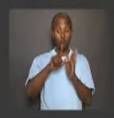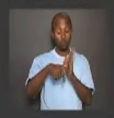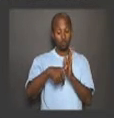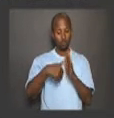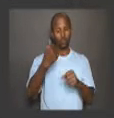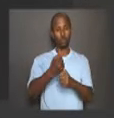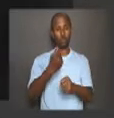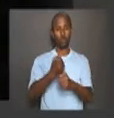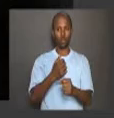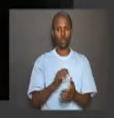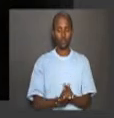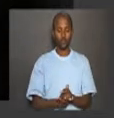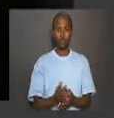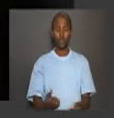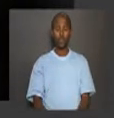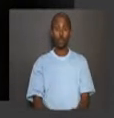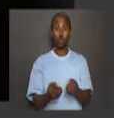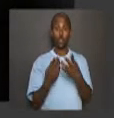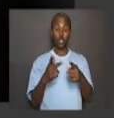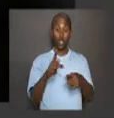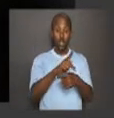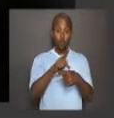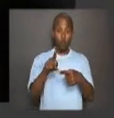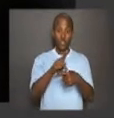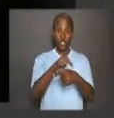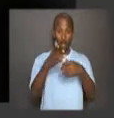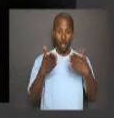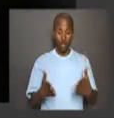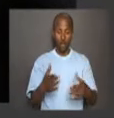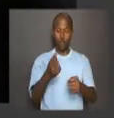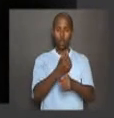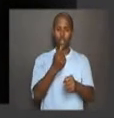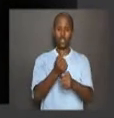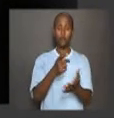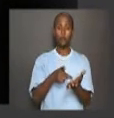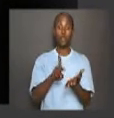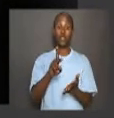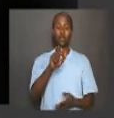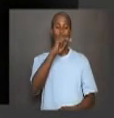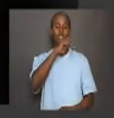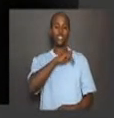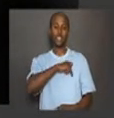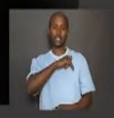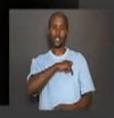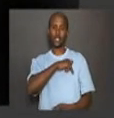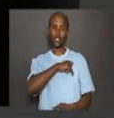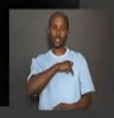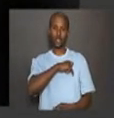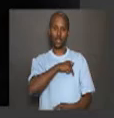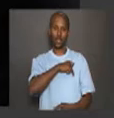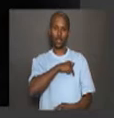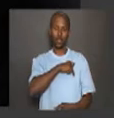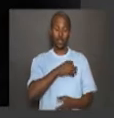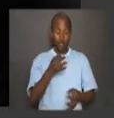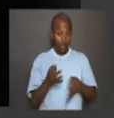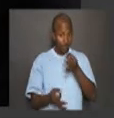worked. Most professional workers are paid a salary. If